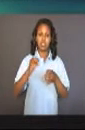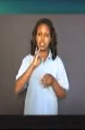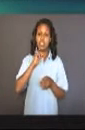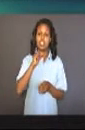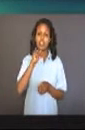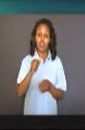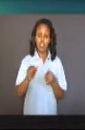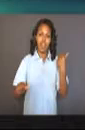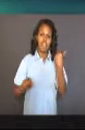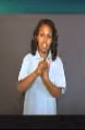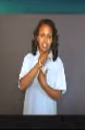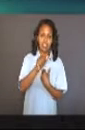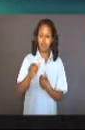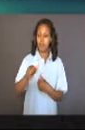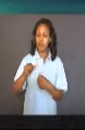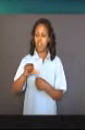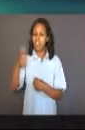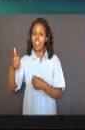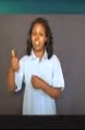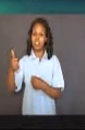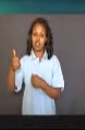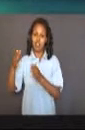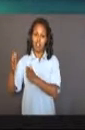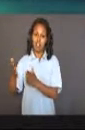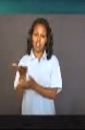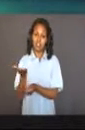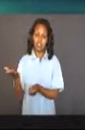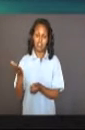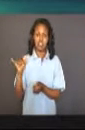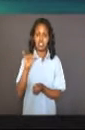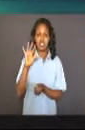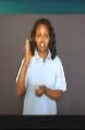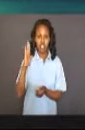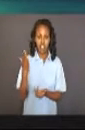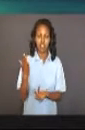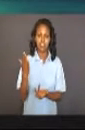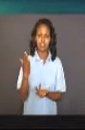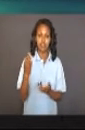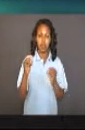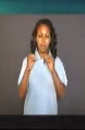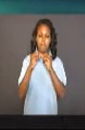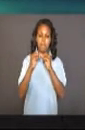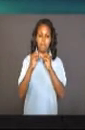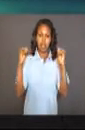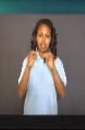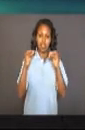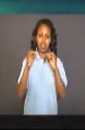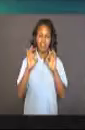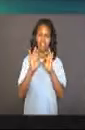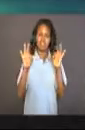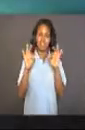not affected by external factors such as magnetic